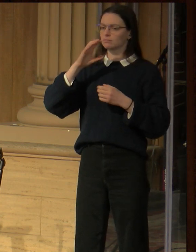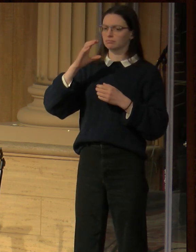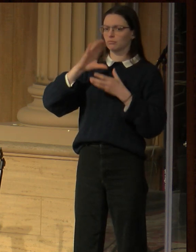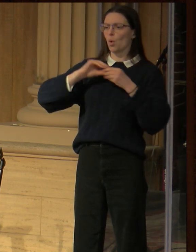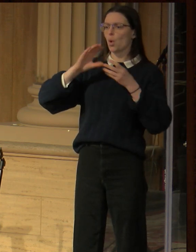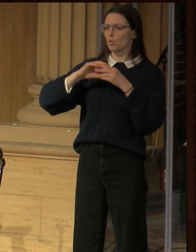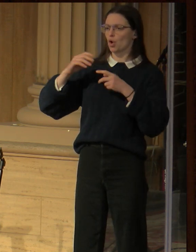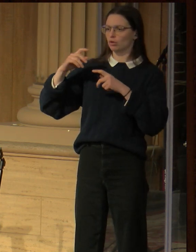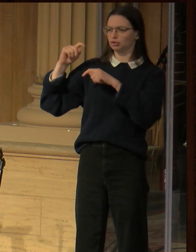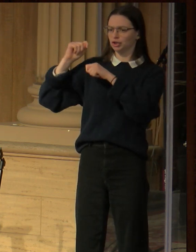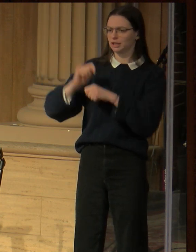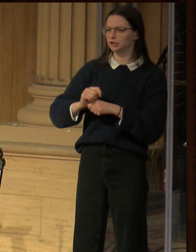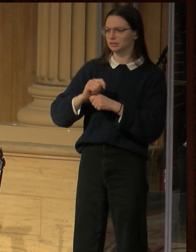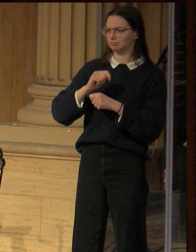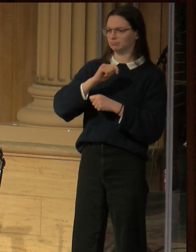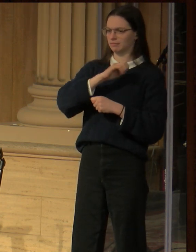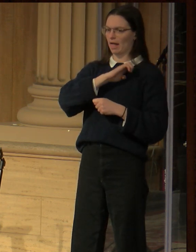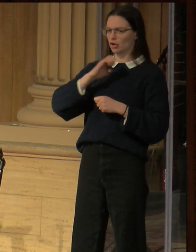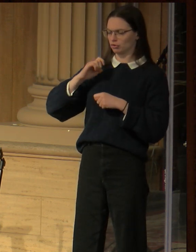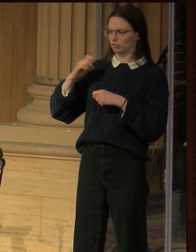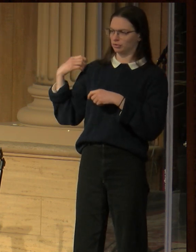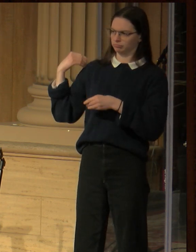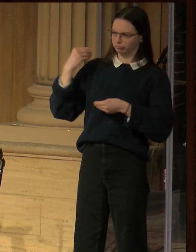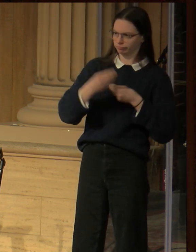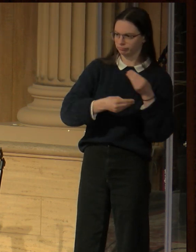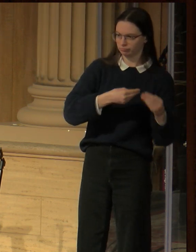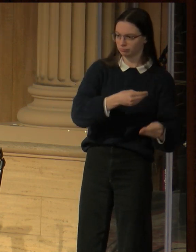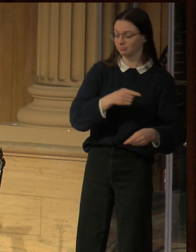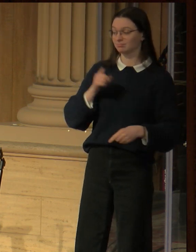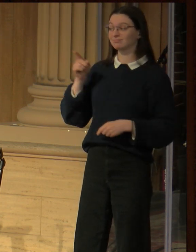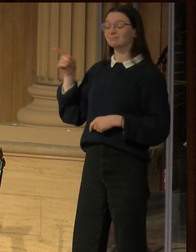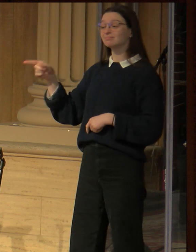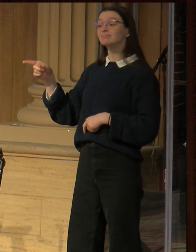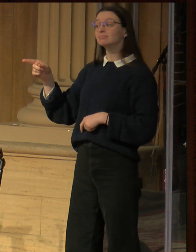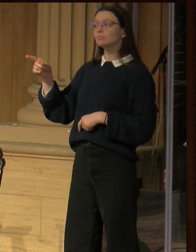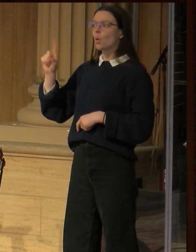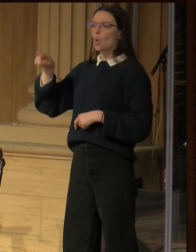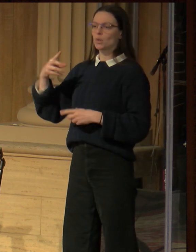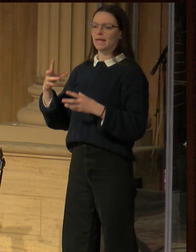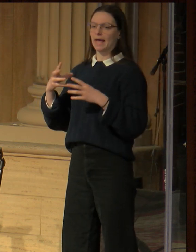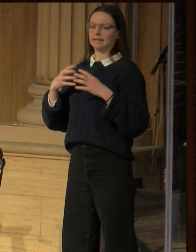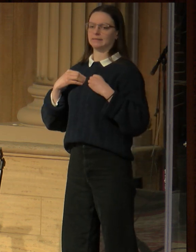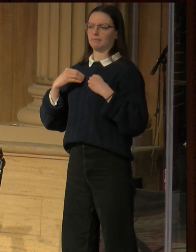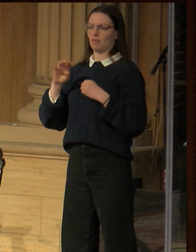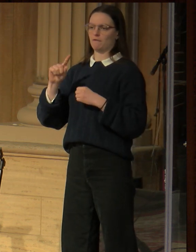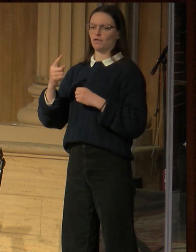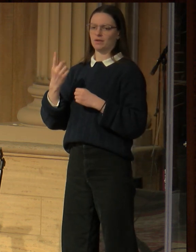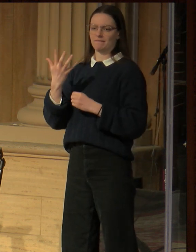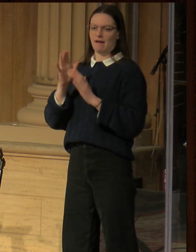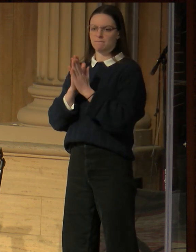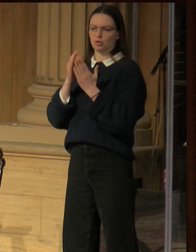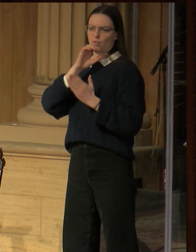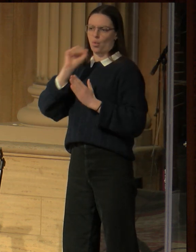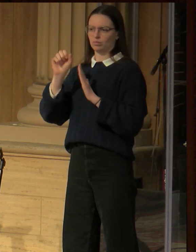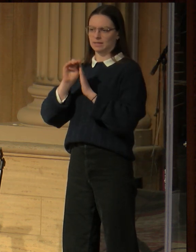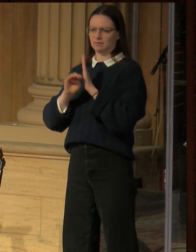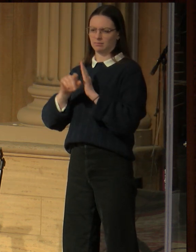in addition to the Old Testament. The Sadducees only accepted the written word in the Torah, the first 5 books of the Old